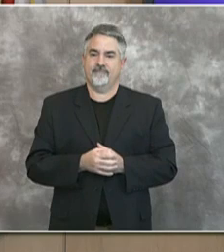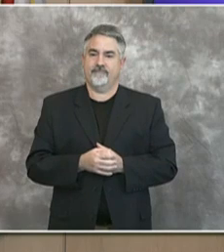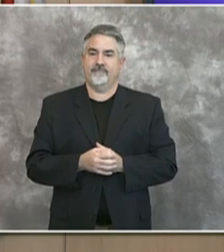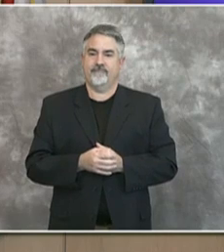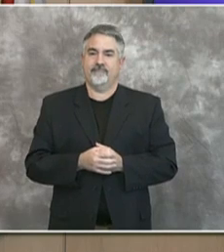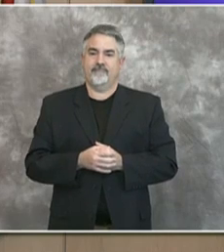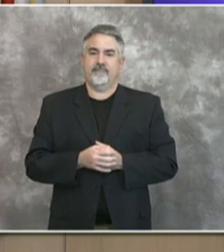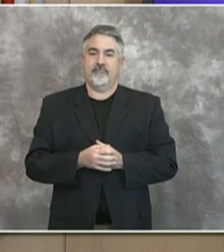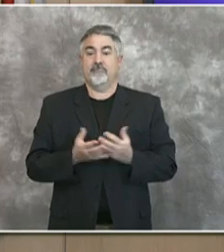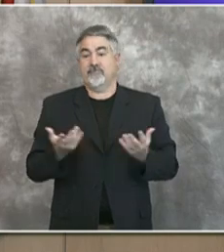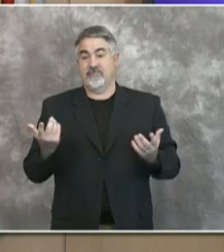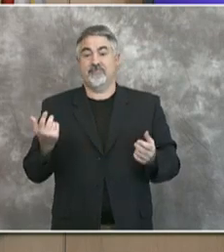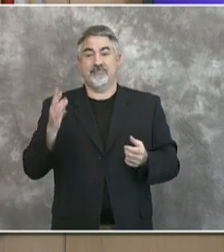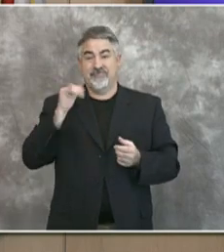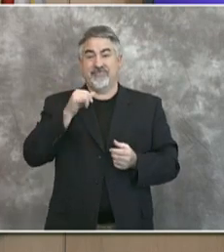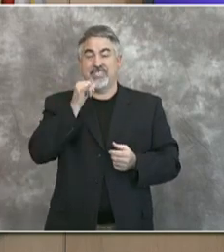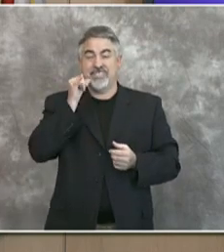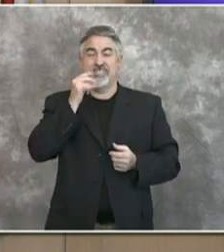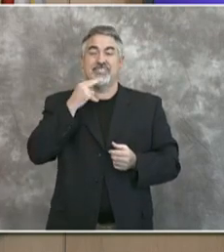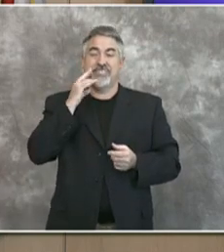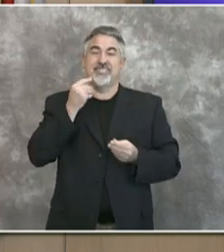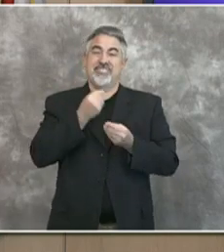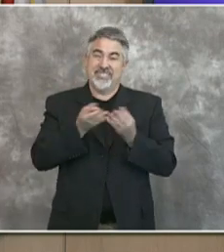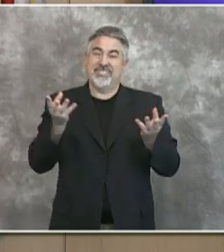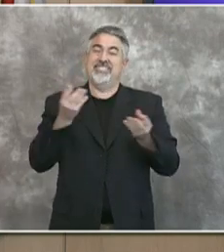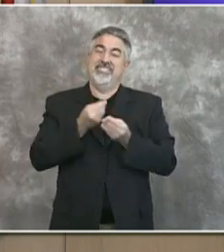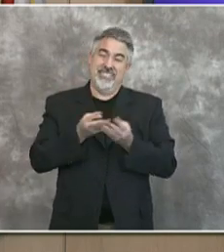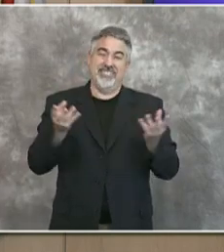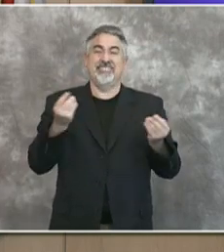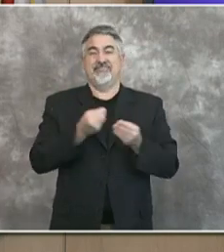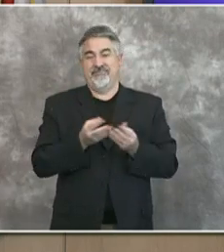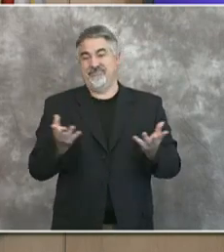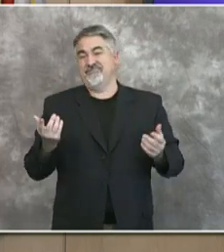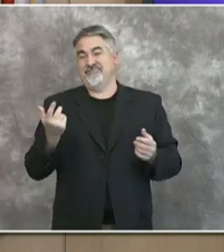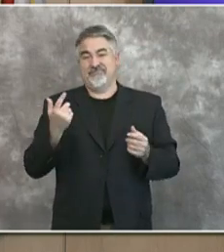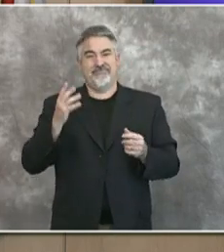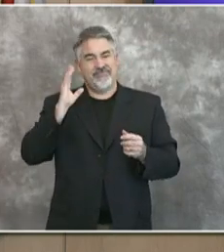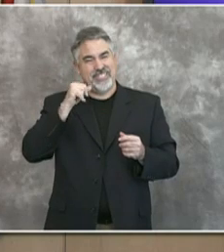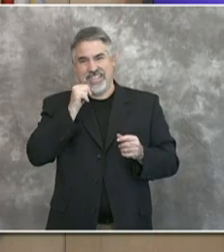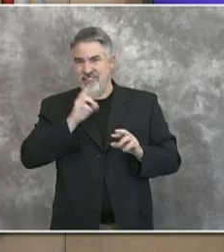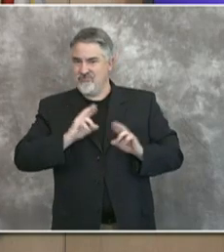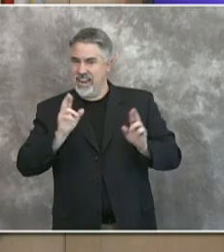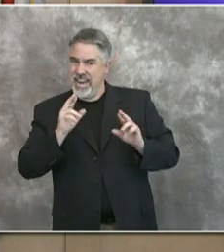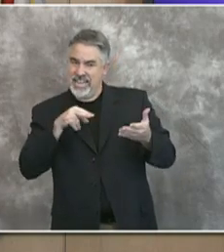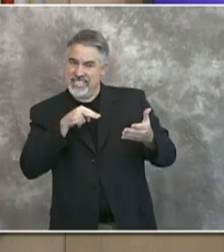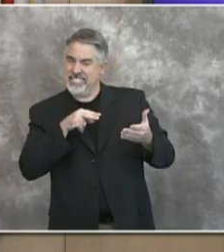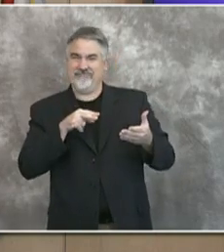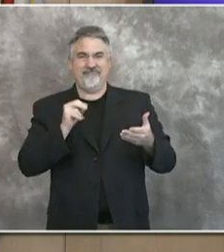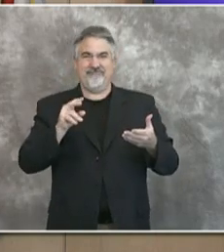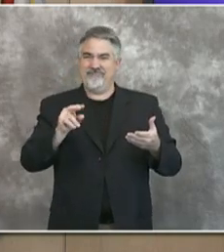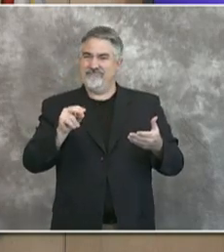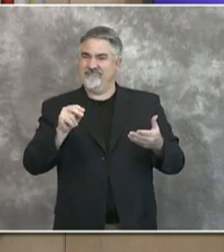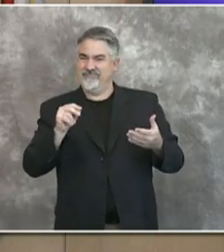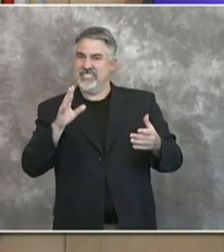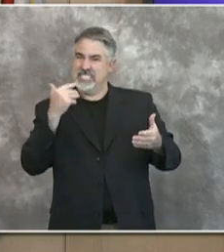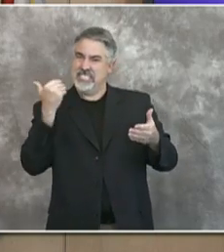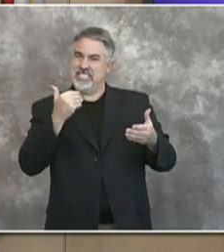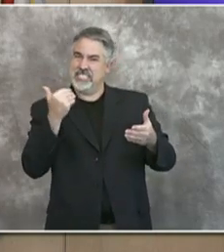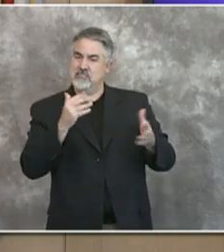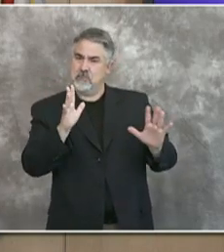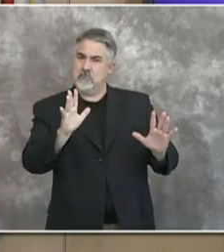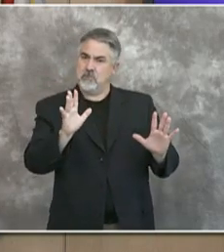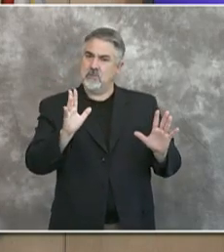few days that we are thinking and planning for that possibility in the very near future. We're actively looking at how we can